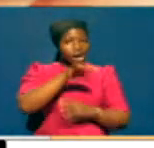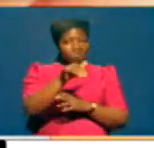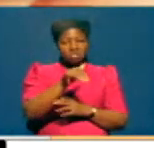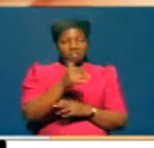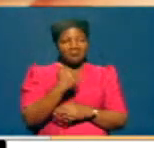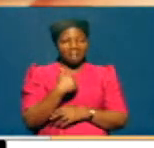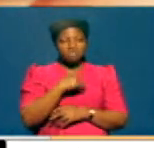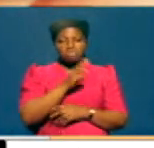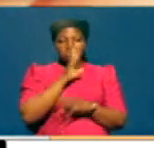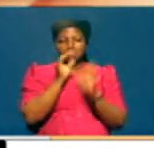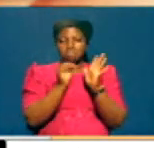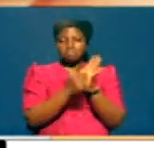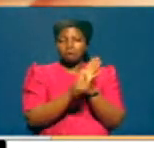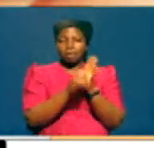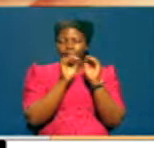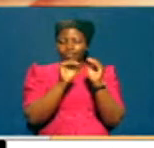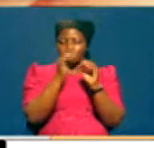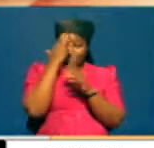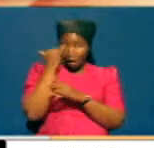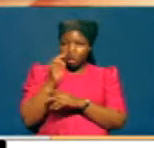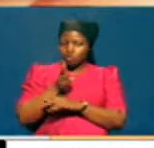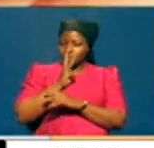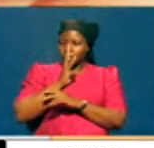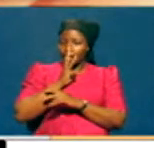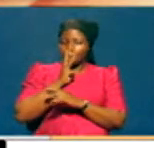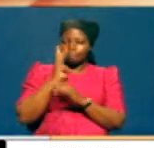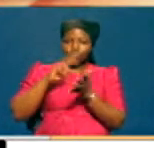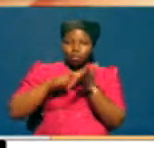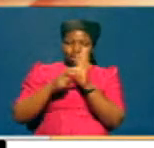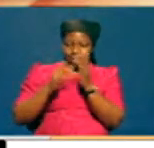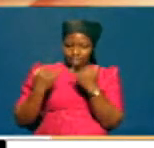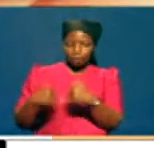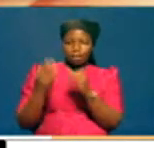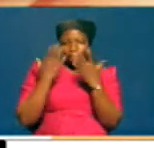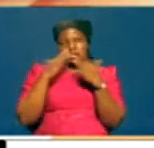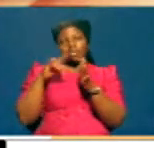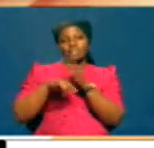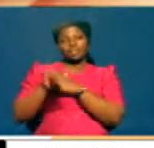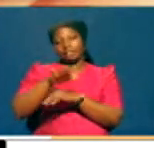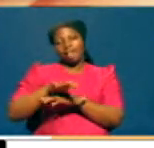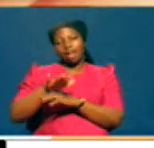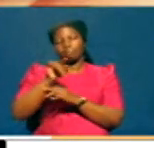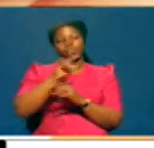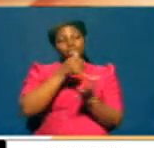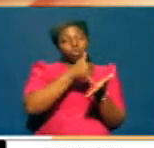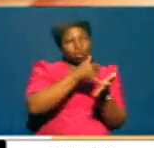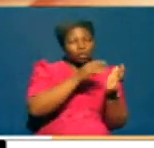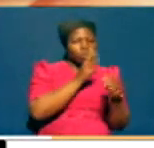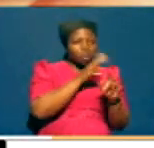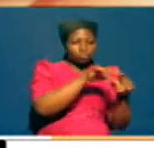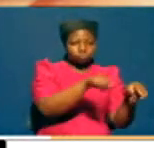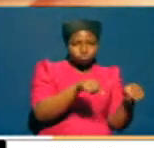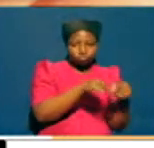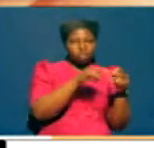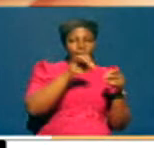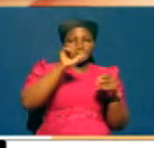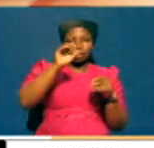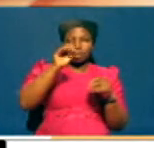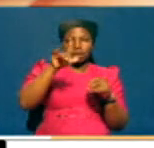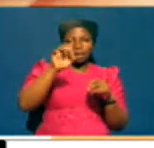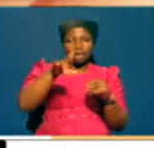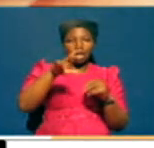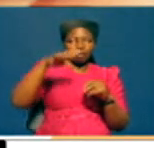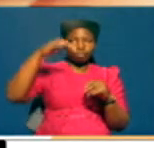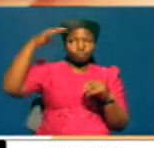of a water project in the area. The project, which consists of a borehole, solar-powered pumps and water kiosk, will spare locals from